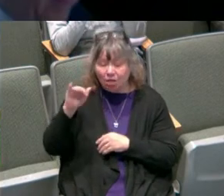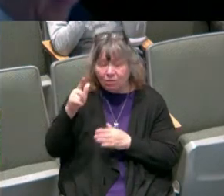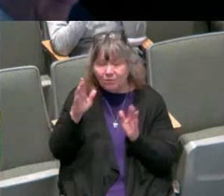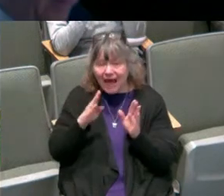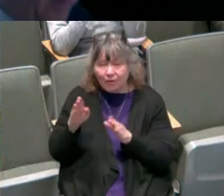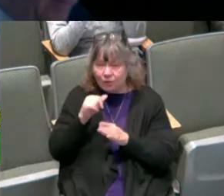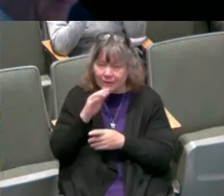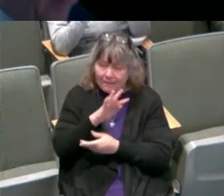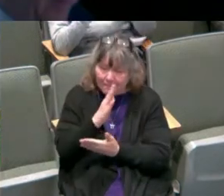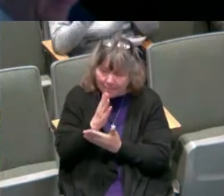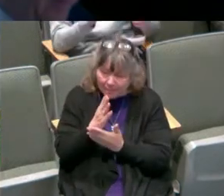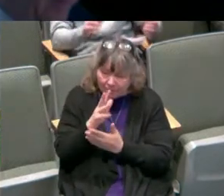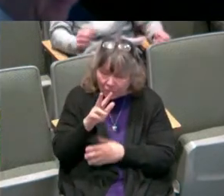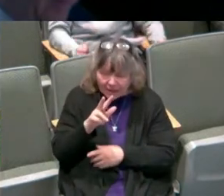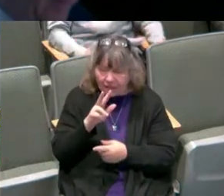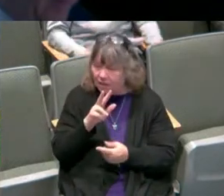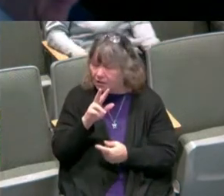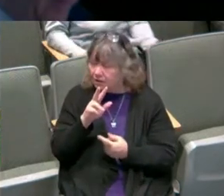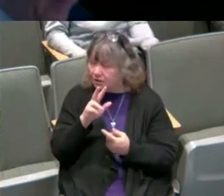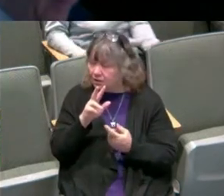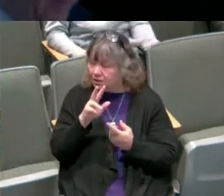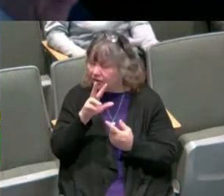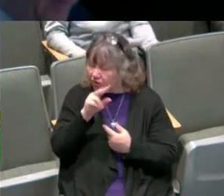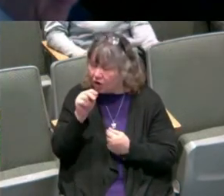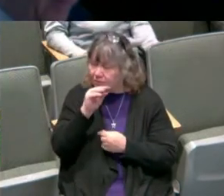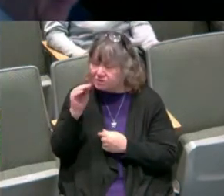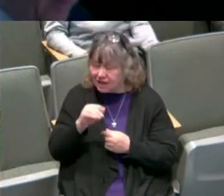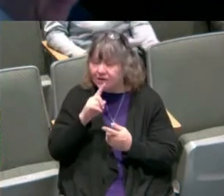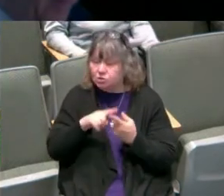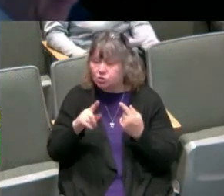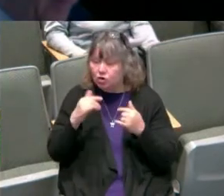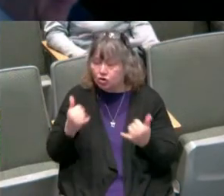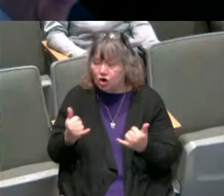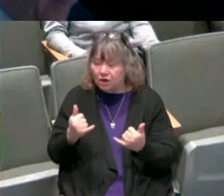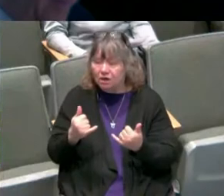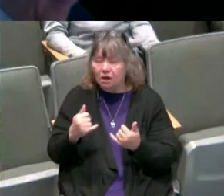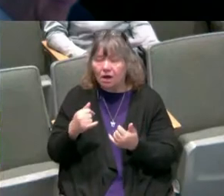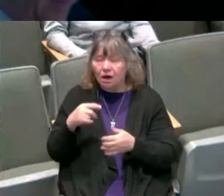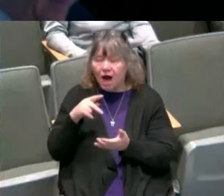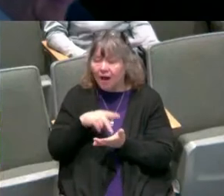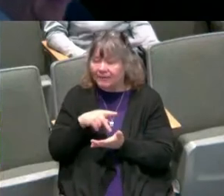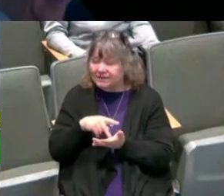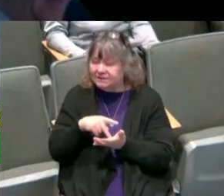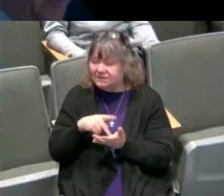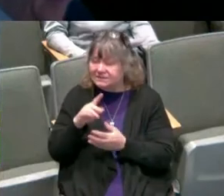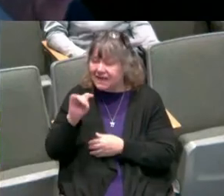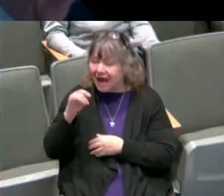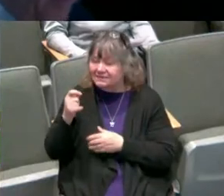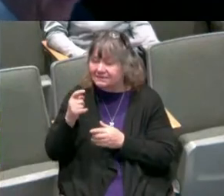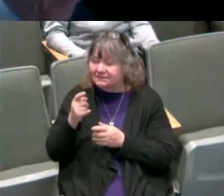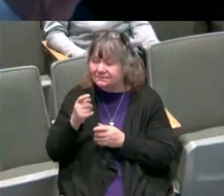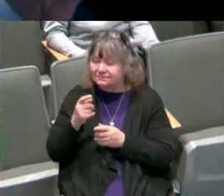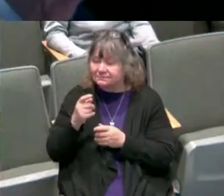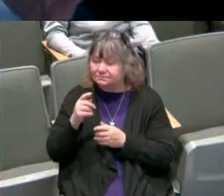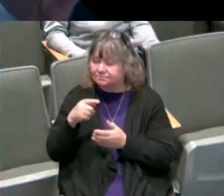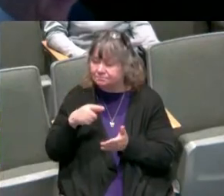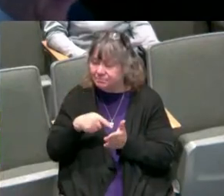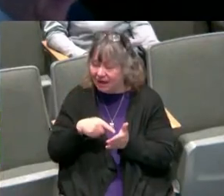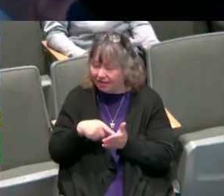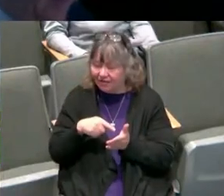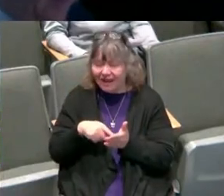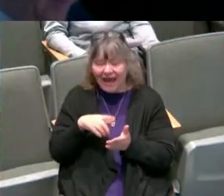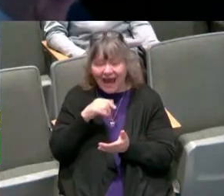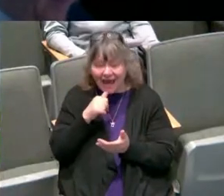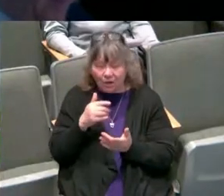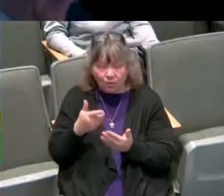of the current Hopkinton tax bill in the peak year with a Slowdown in new residential growth and of contractual salary and benefit increases remain high due to